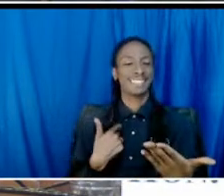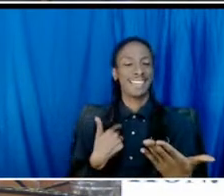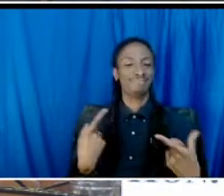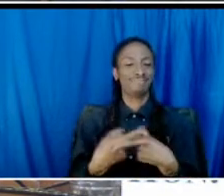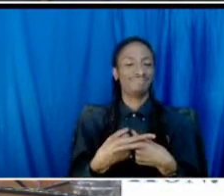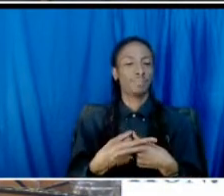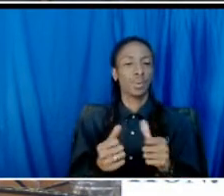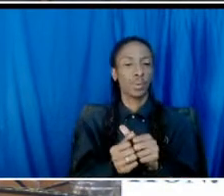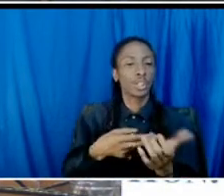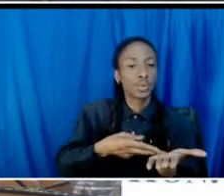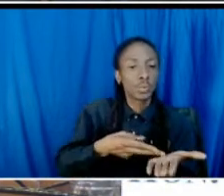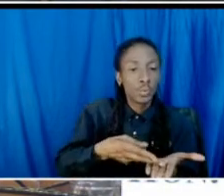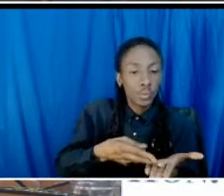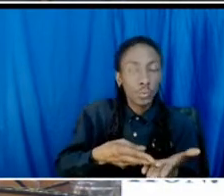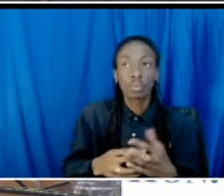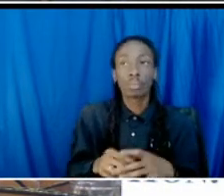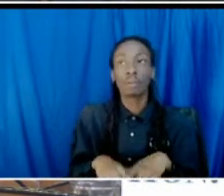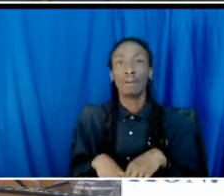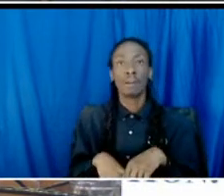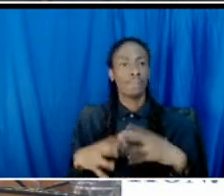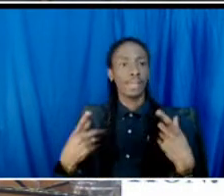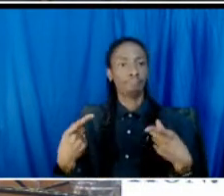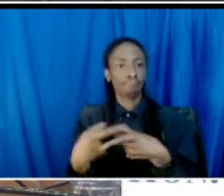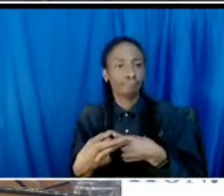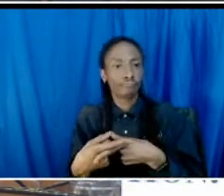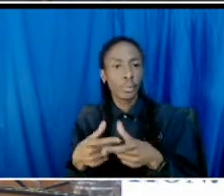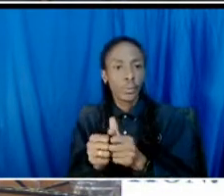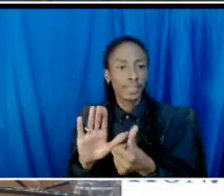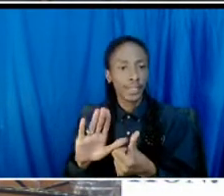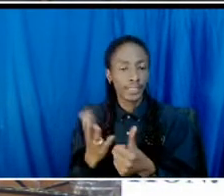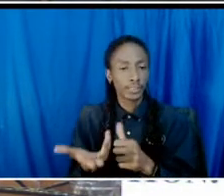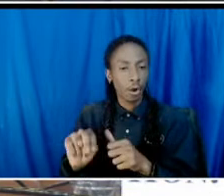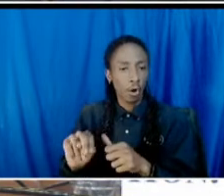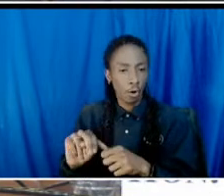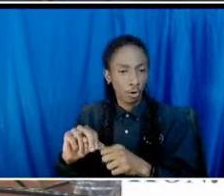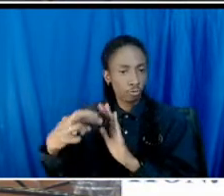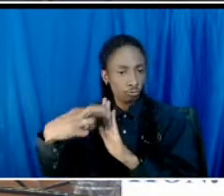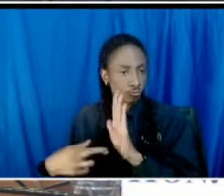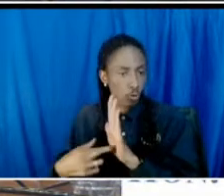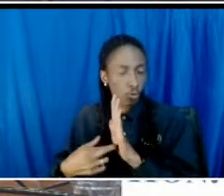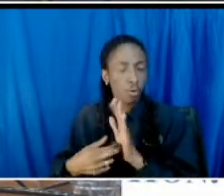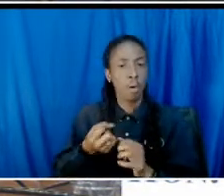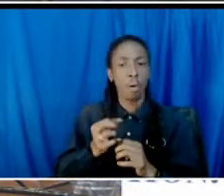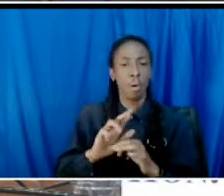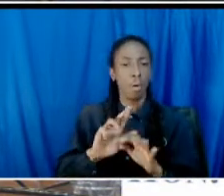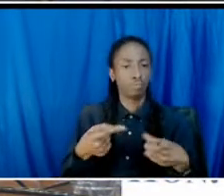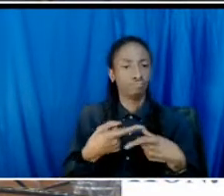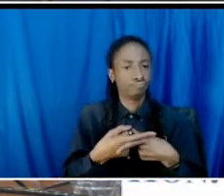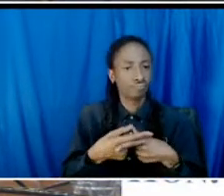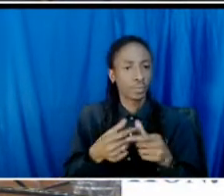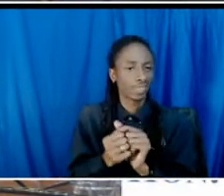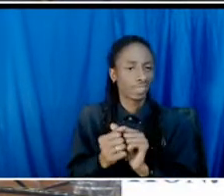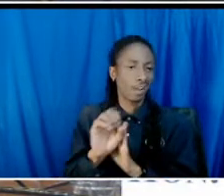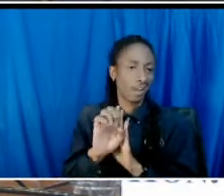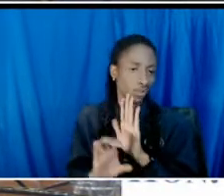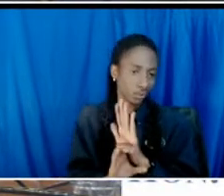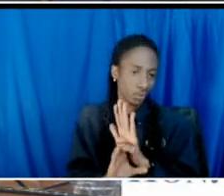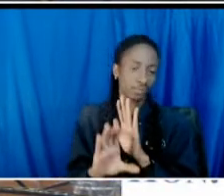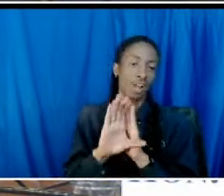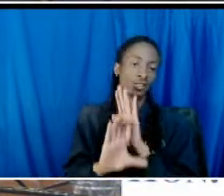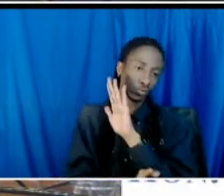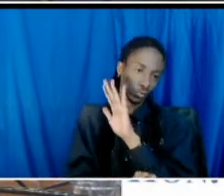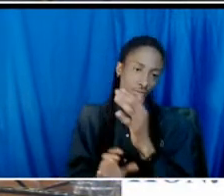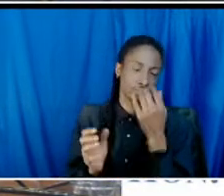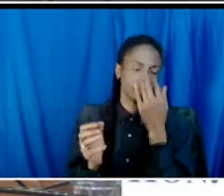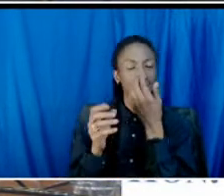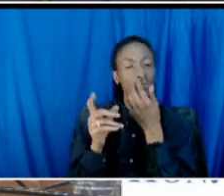not consistent with its own appropriate role, or were not consistent with the Constitution. So